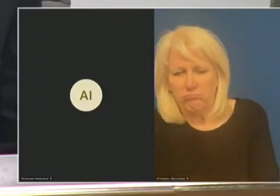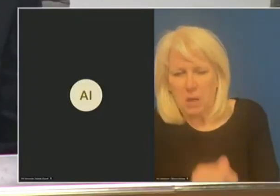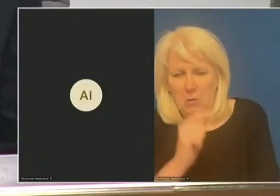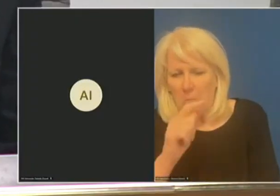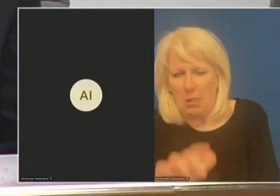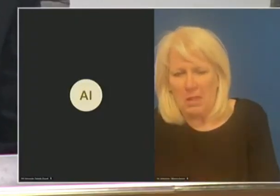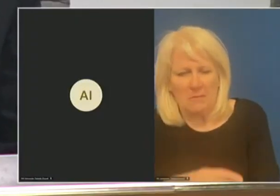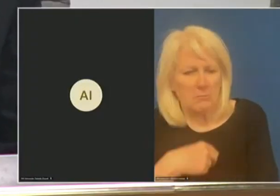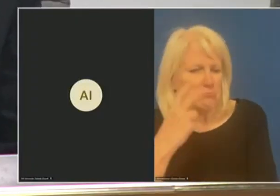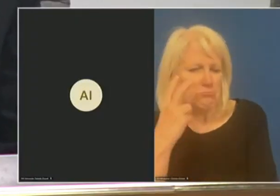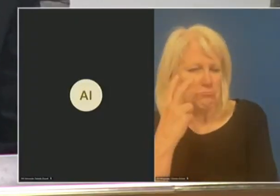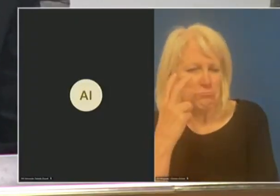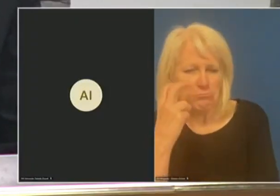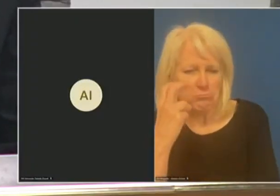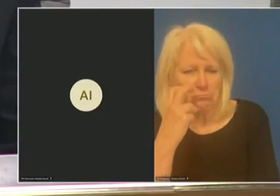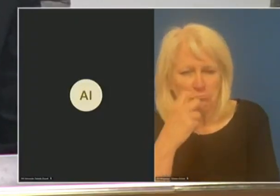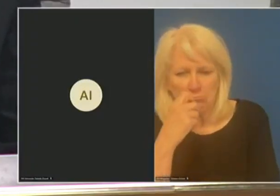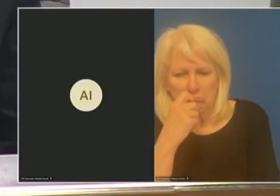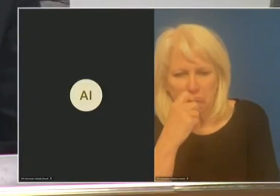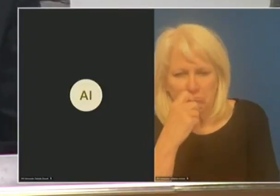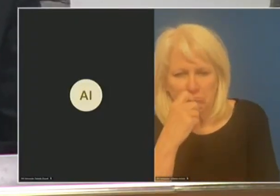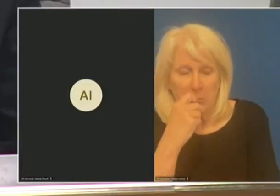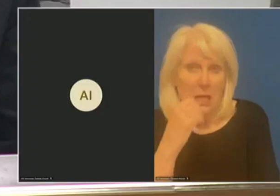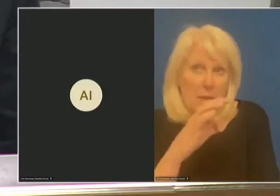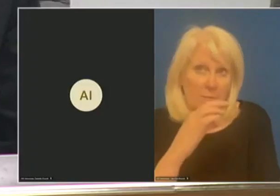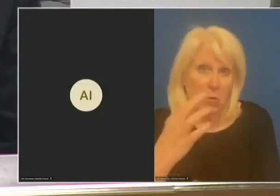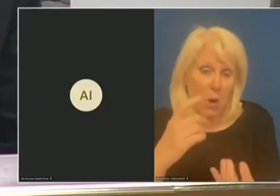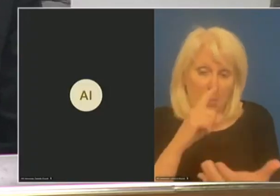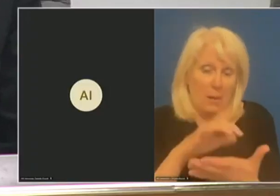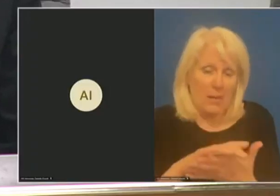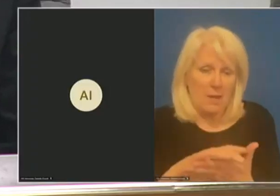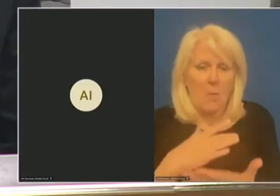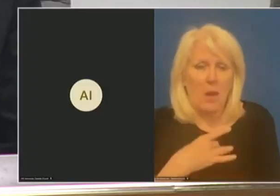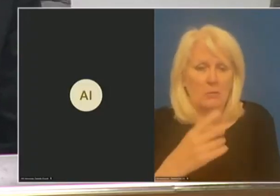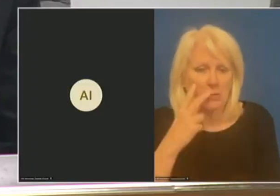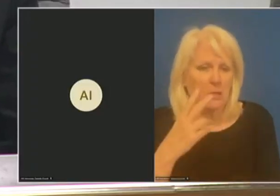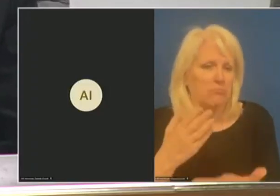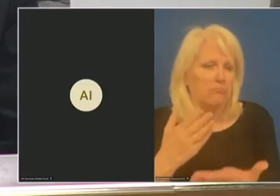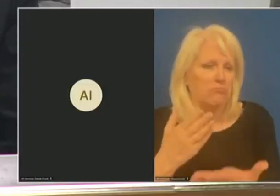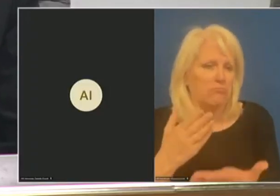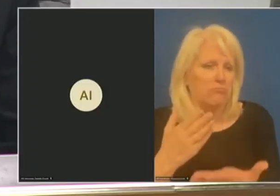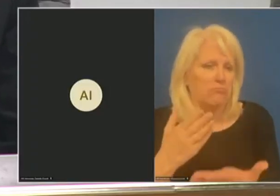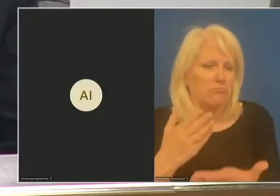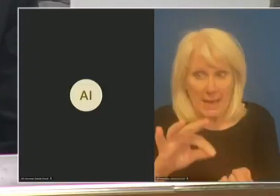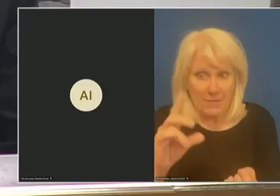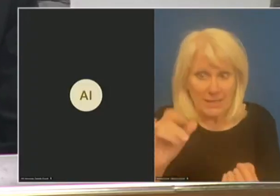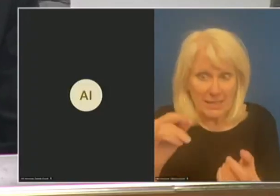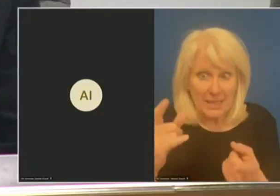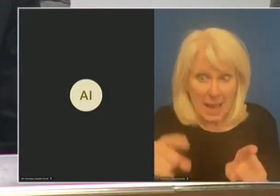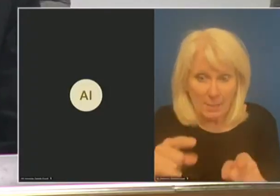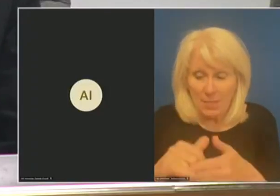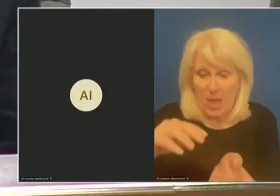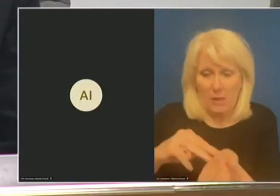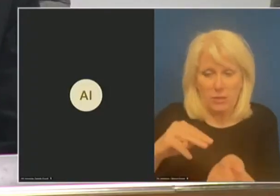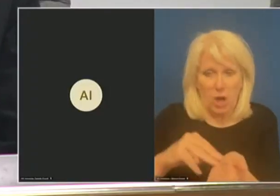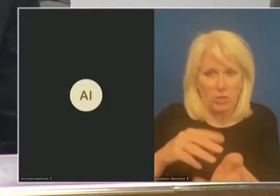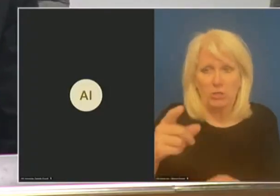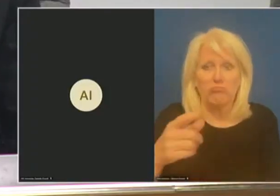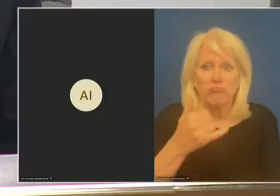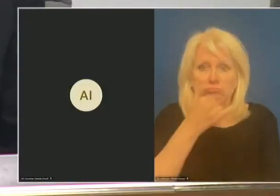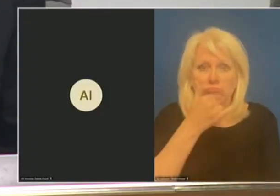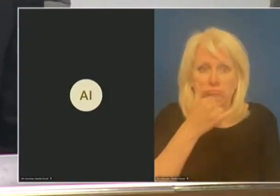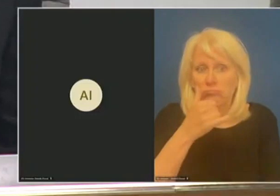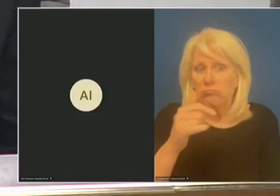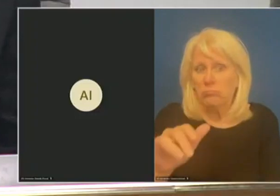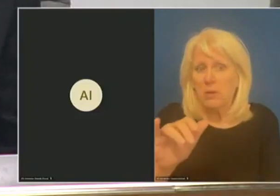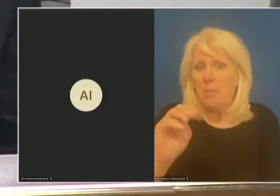if it is to be believed. I think that doctor engaged in some form of malpractice, and I